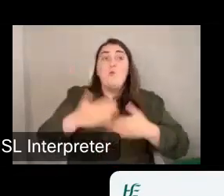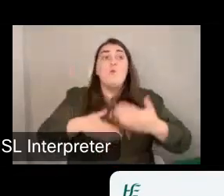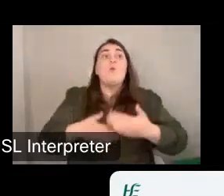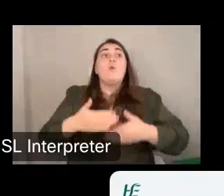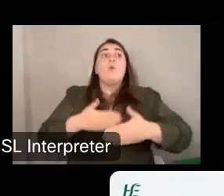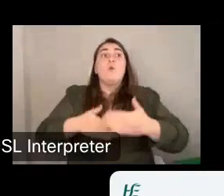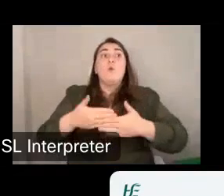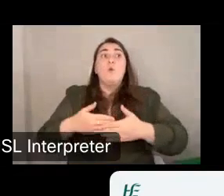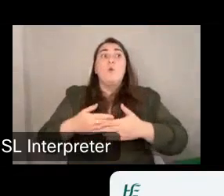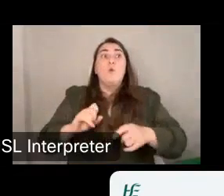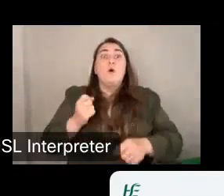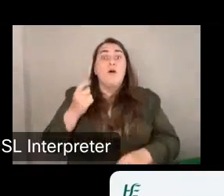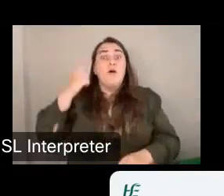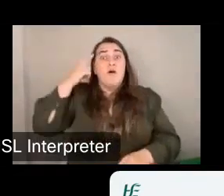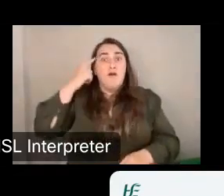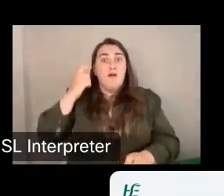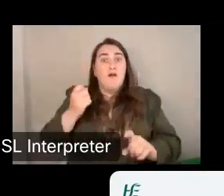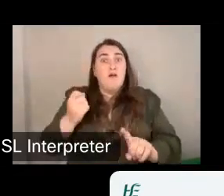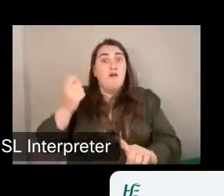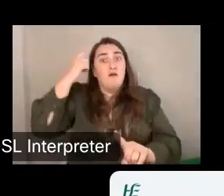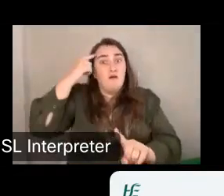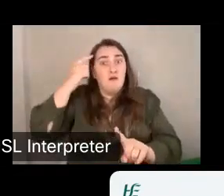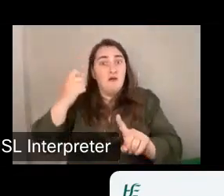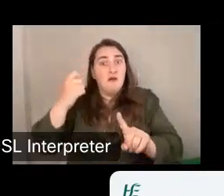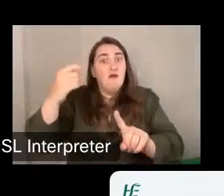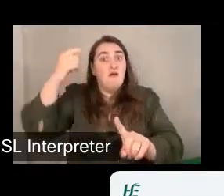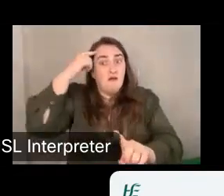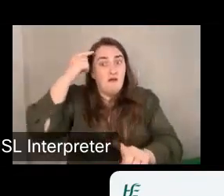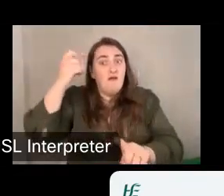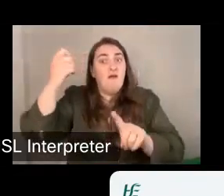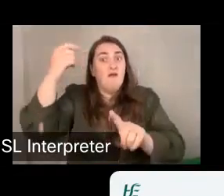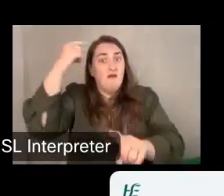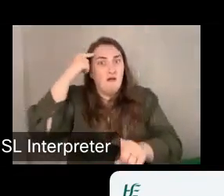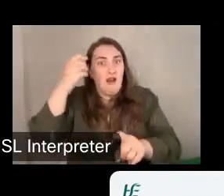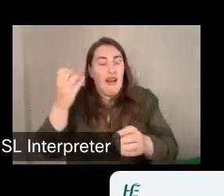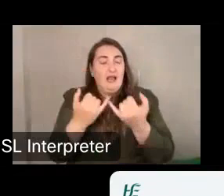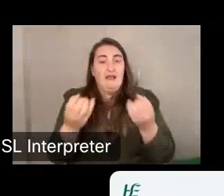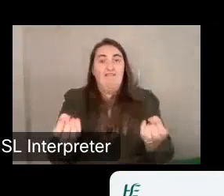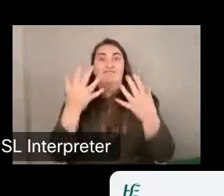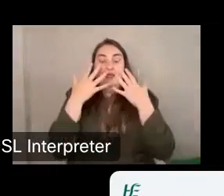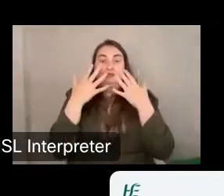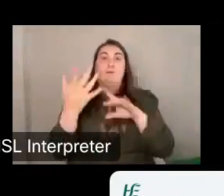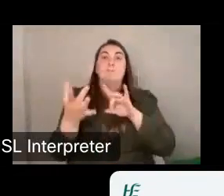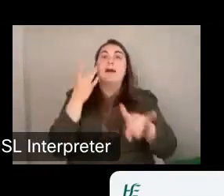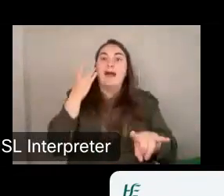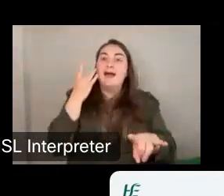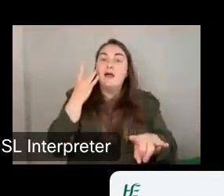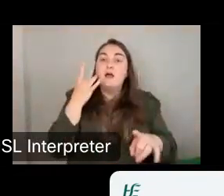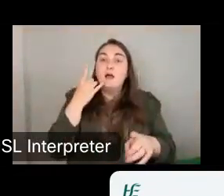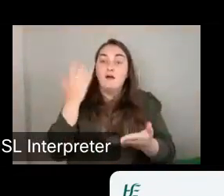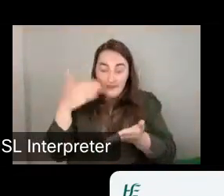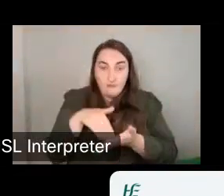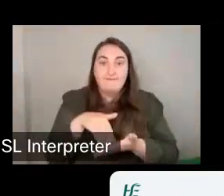it was coming in, and, you know, she was ruminating on it, and she was getting kind of flashes back to it, and she came in. So all of